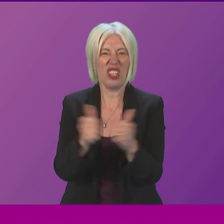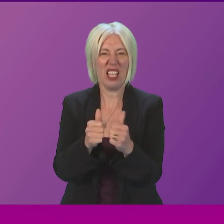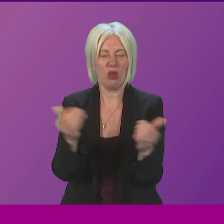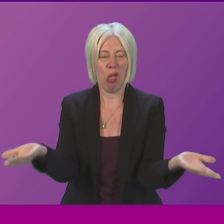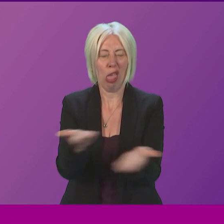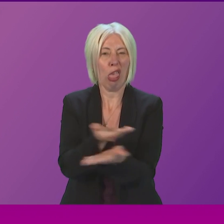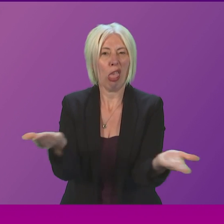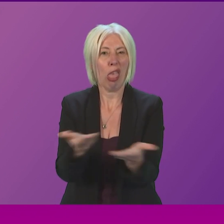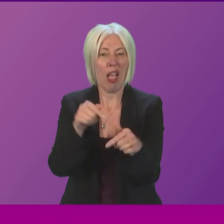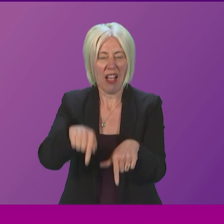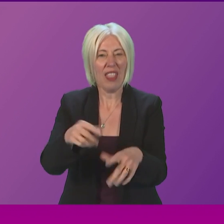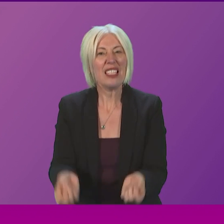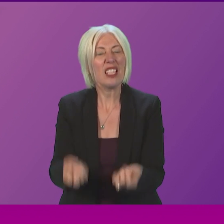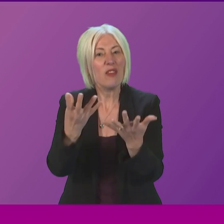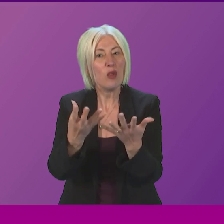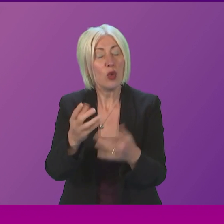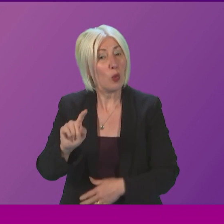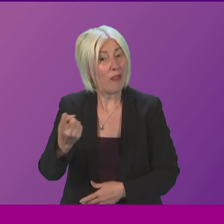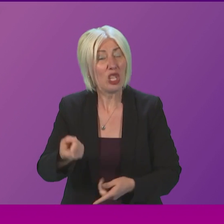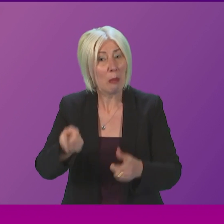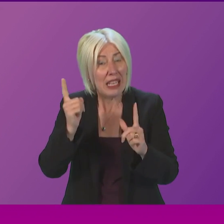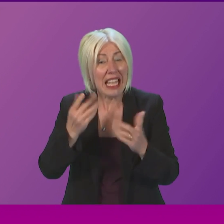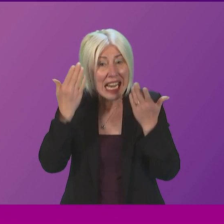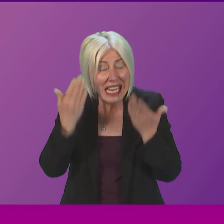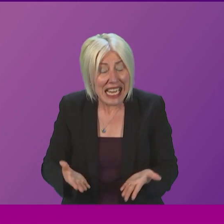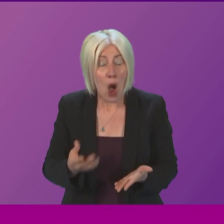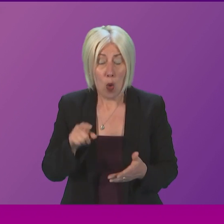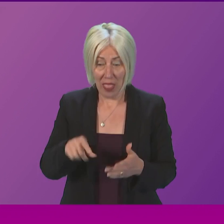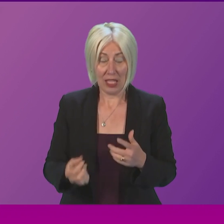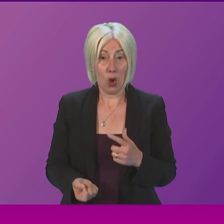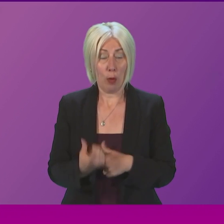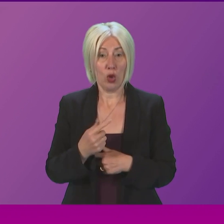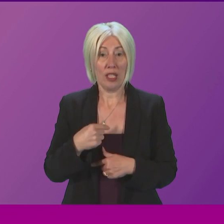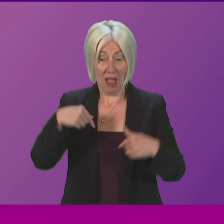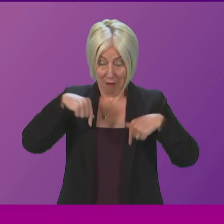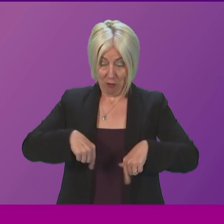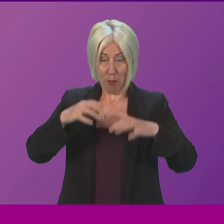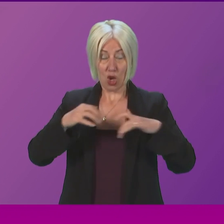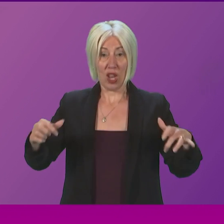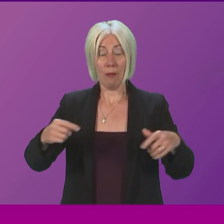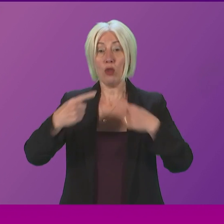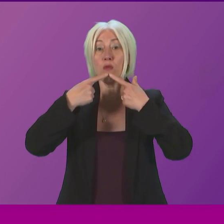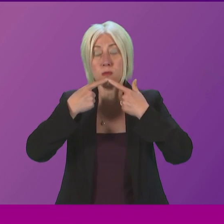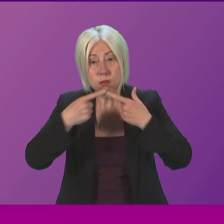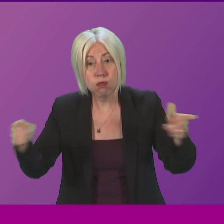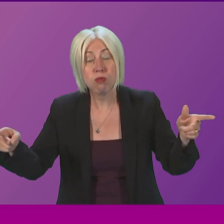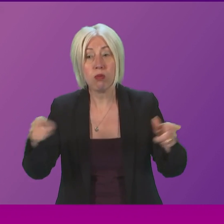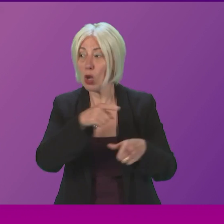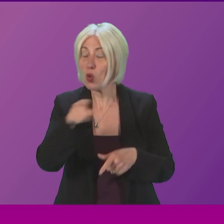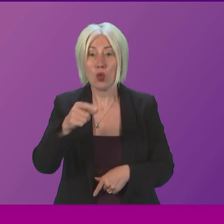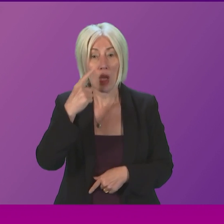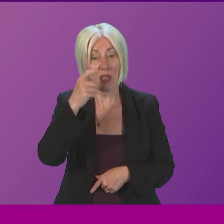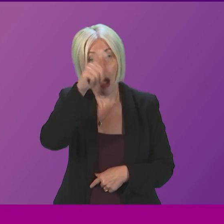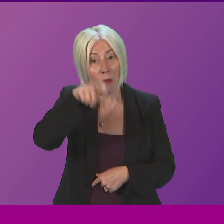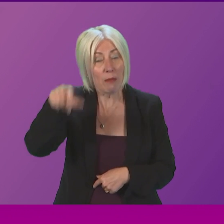So will the First Minister take this opportunity to send a message from this chamber today that young